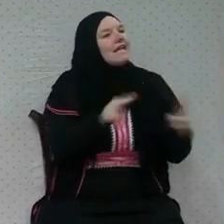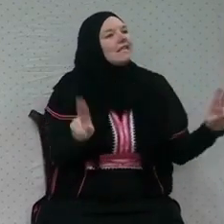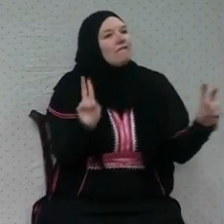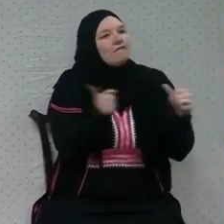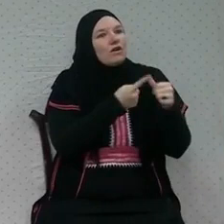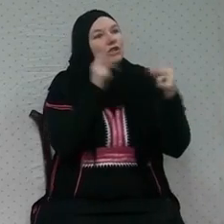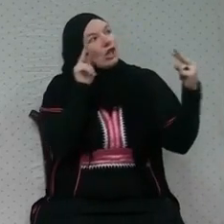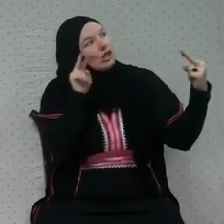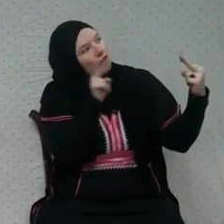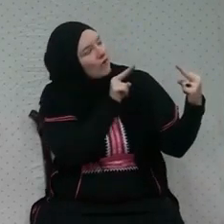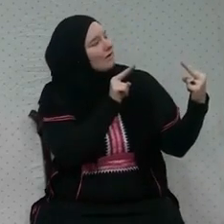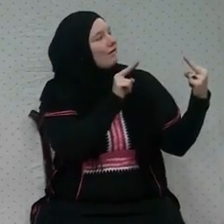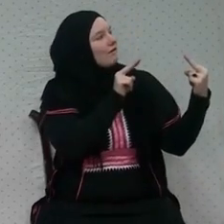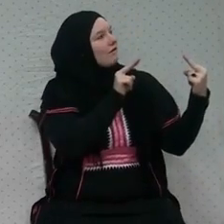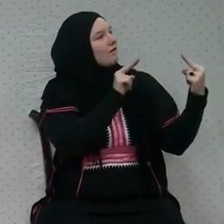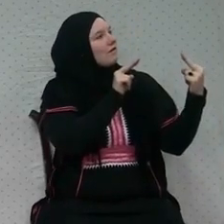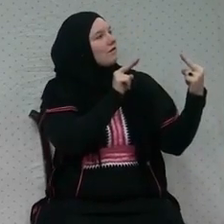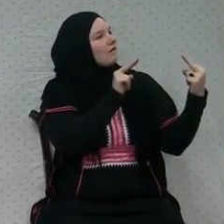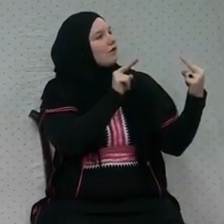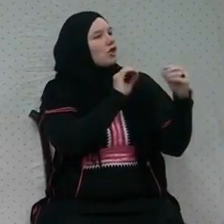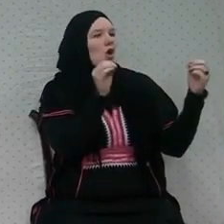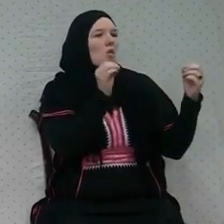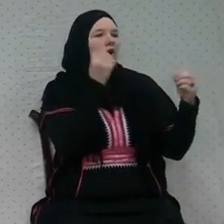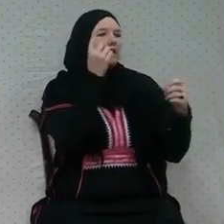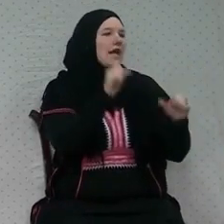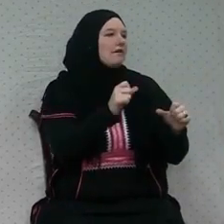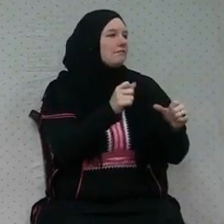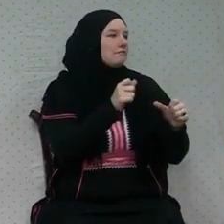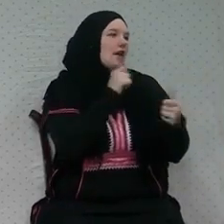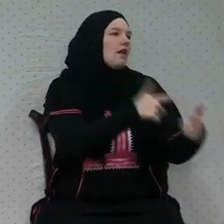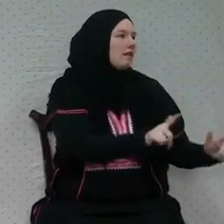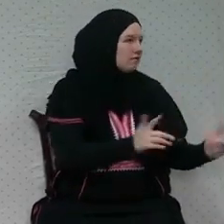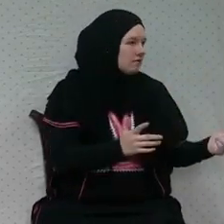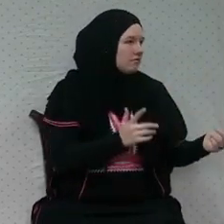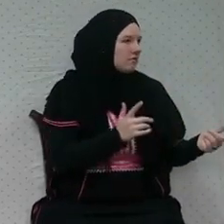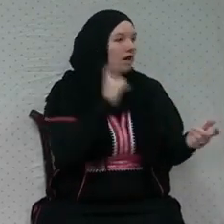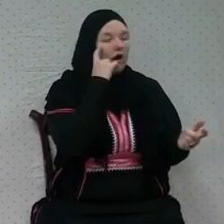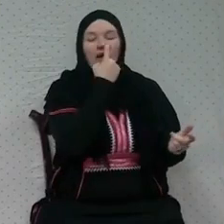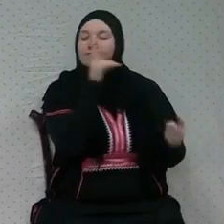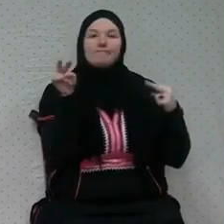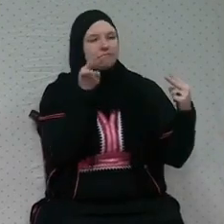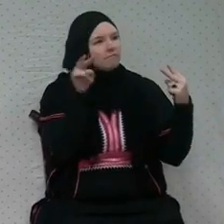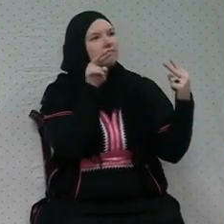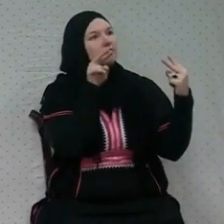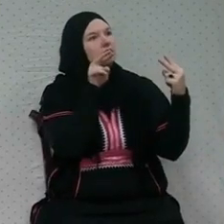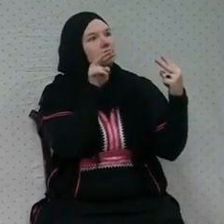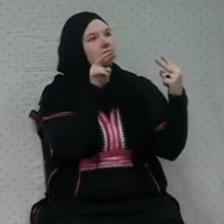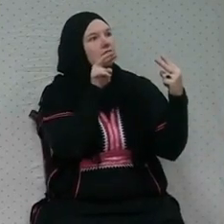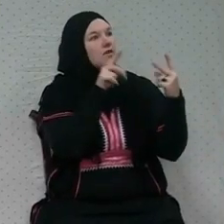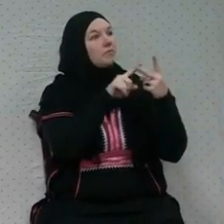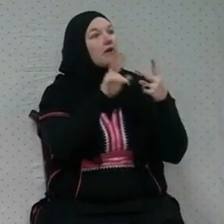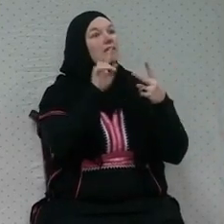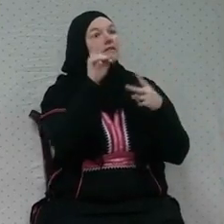look, nobody can prohibit it, because you can't prohibit your eye from catching somebody. But the second